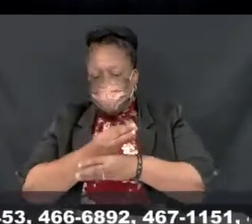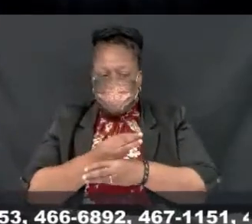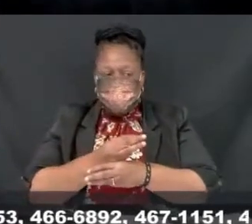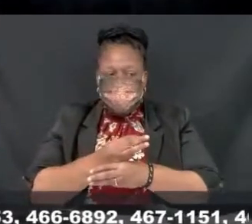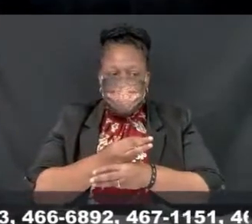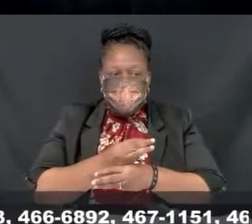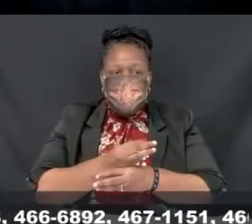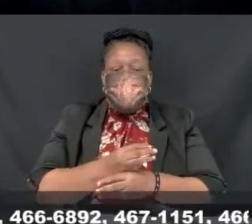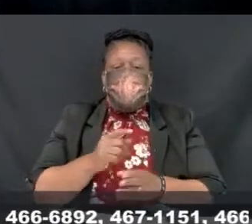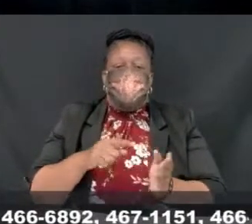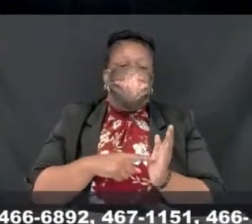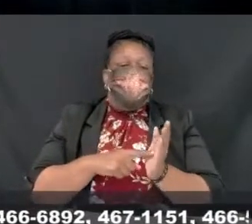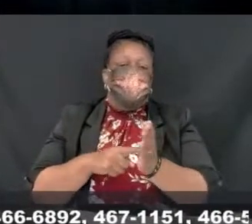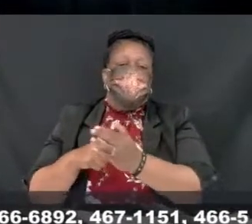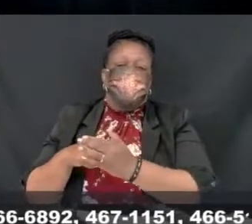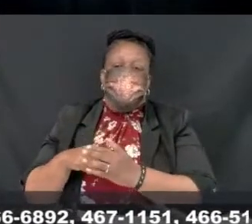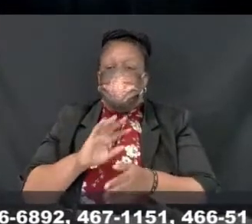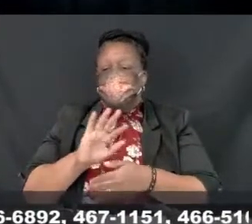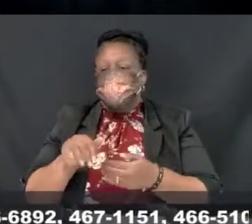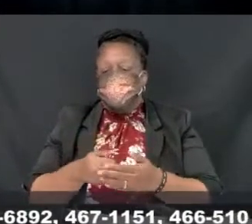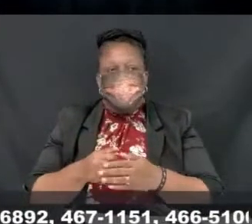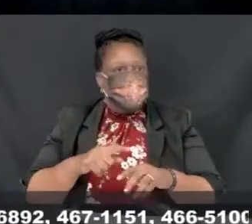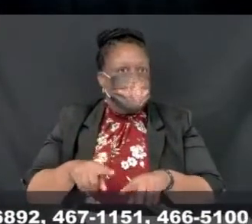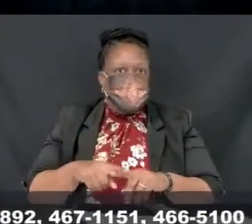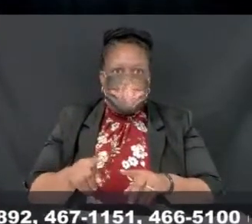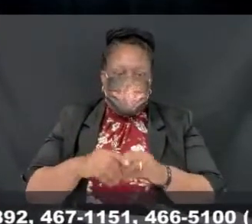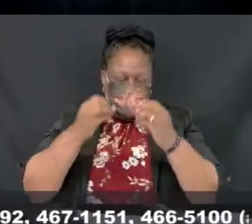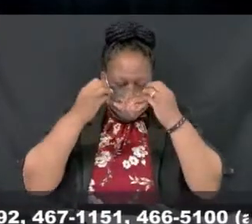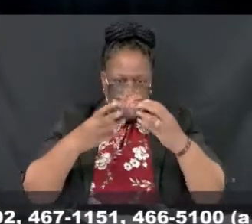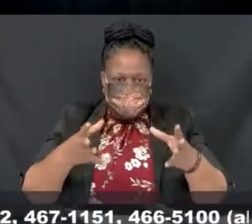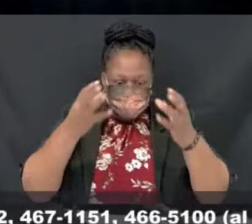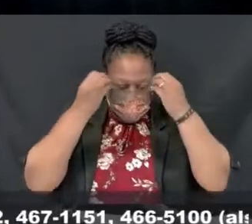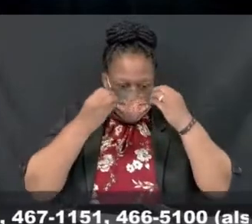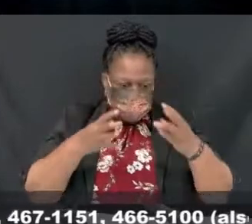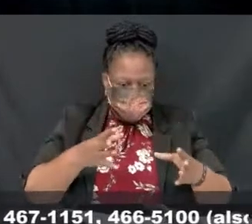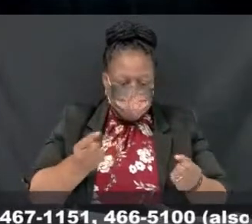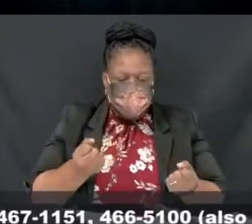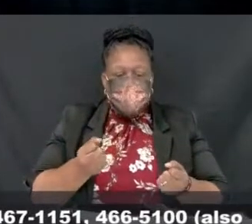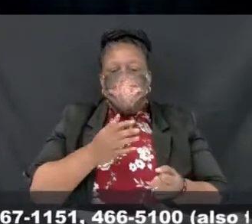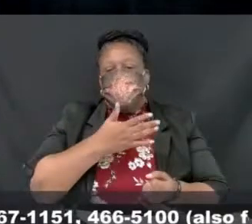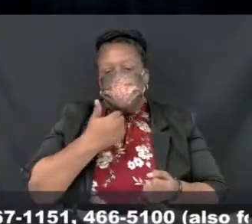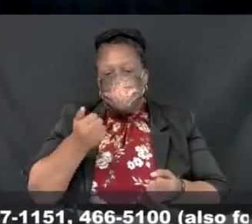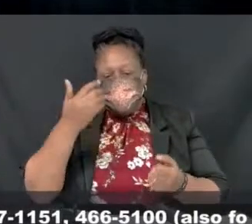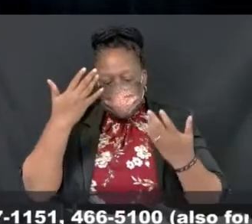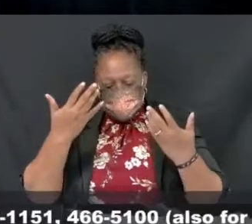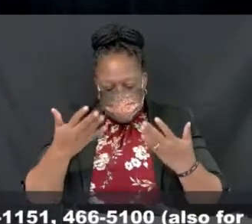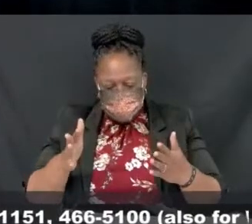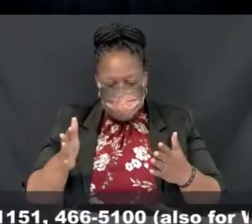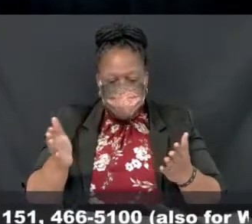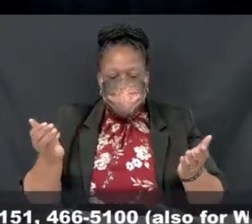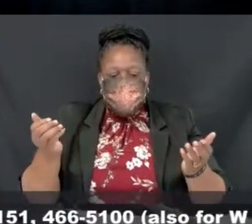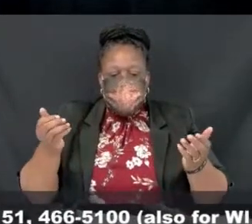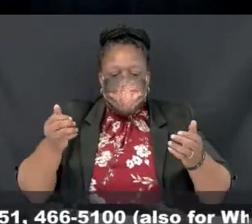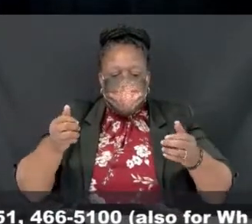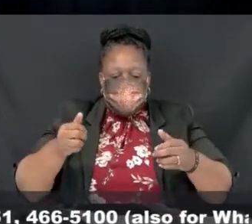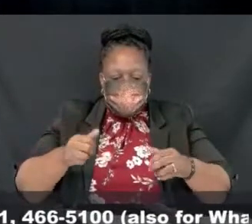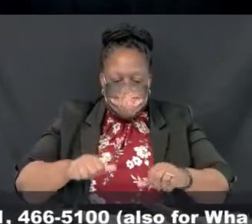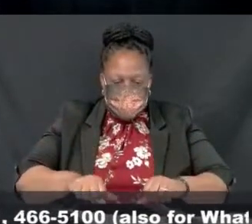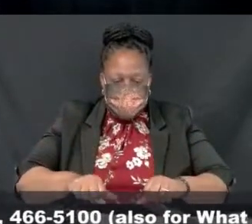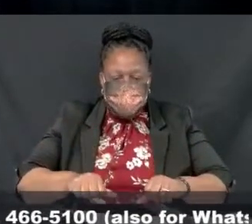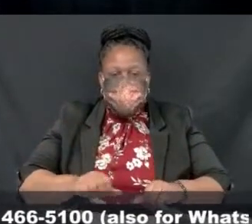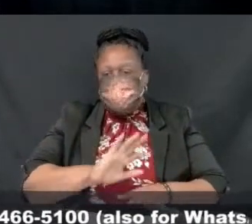we saw all this misinformation, disinformation started to subside. And then you, the general public, helped us